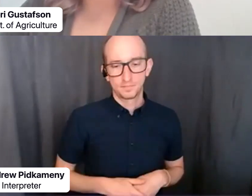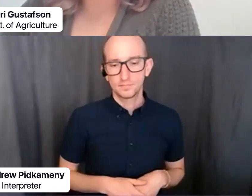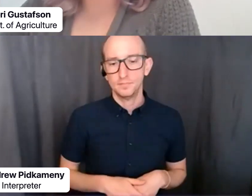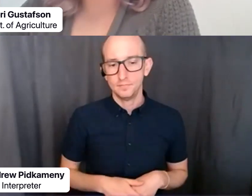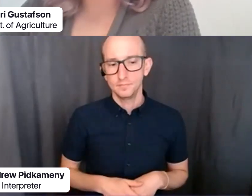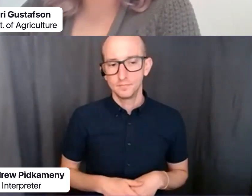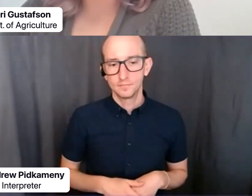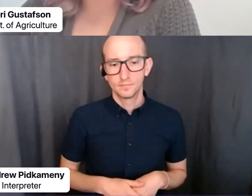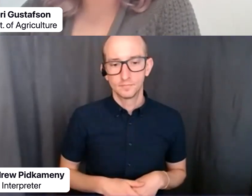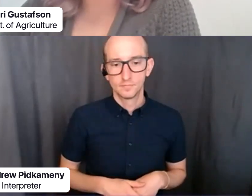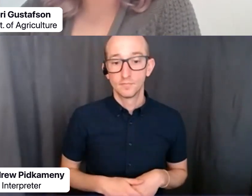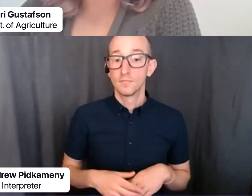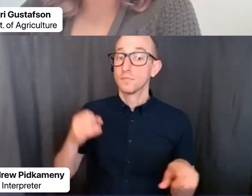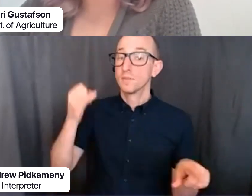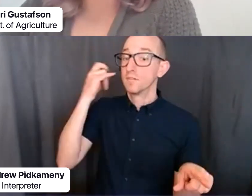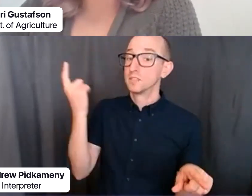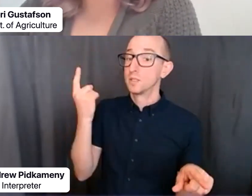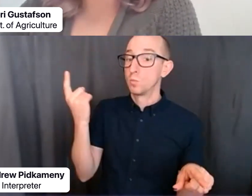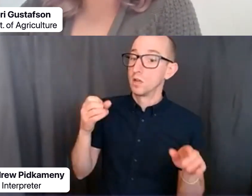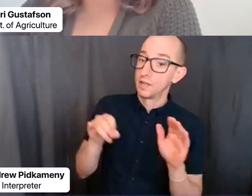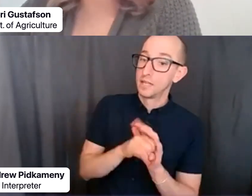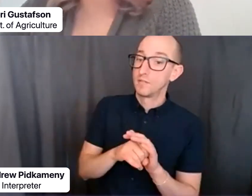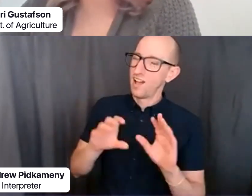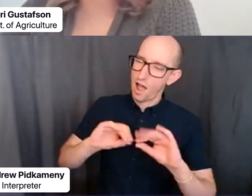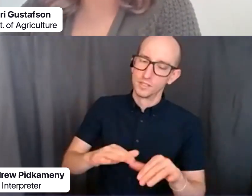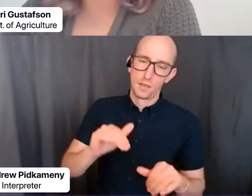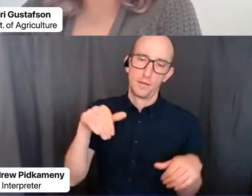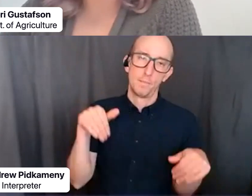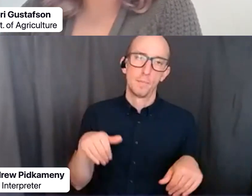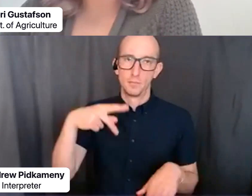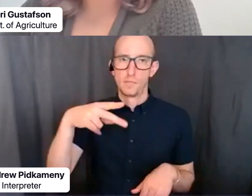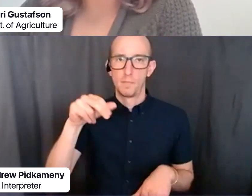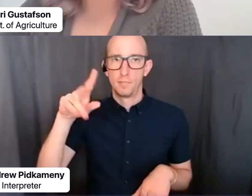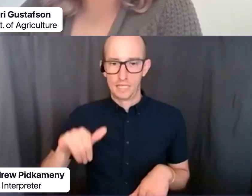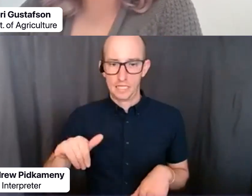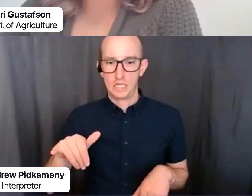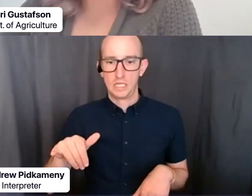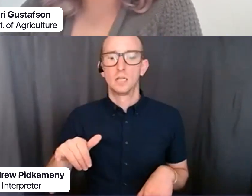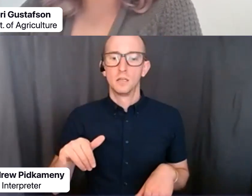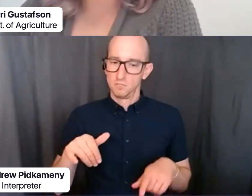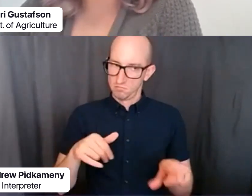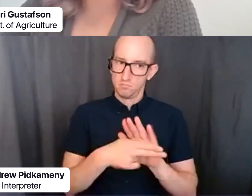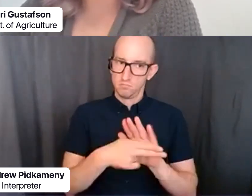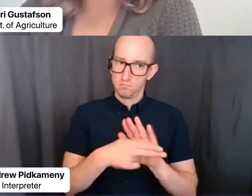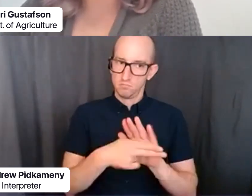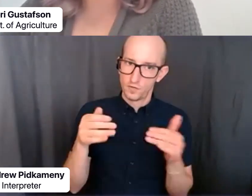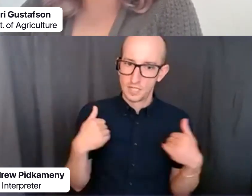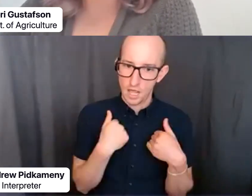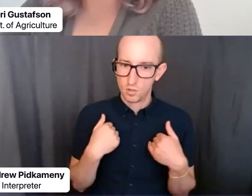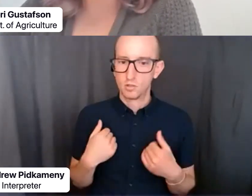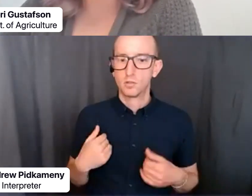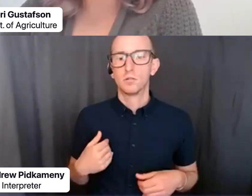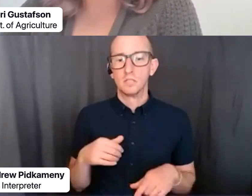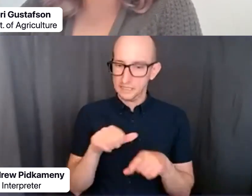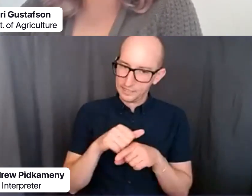puppy as a service dog in training, or even a fully trained service dog, and is destroying property, such as chewing on the carpet or furniture, and the handler is